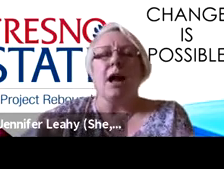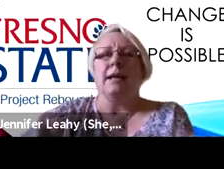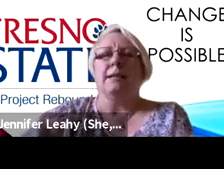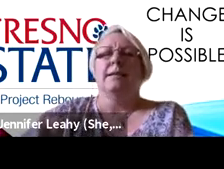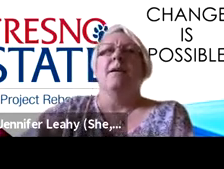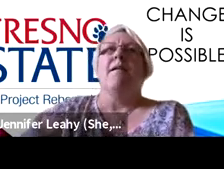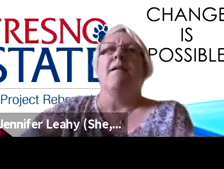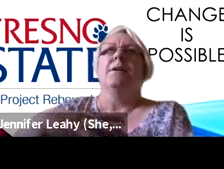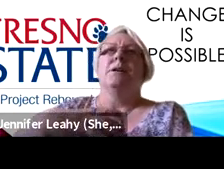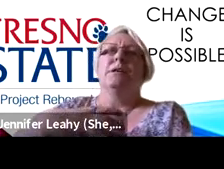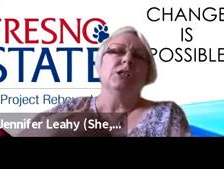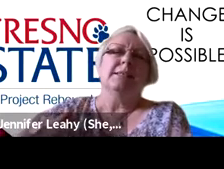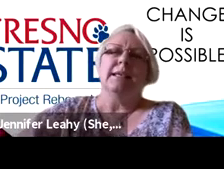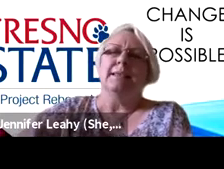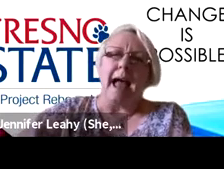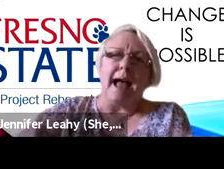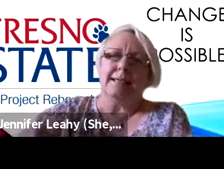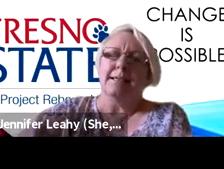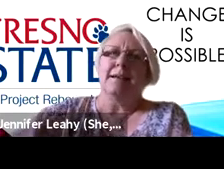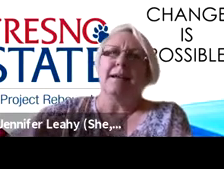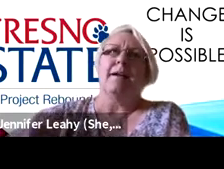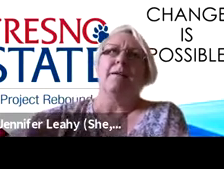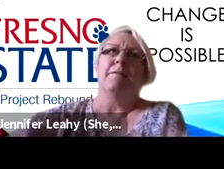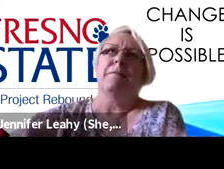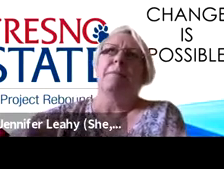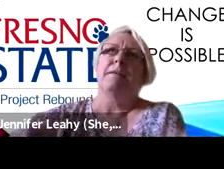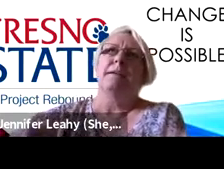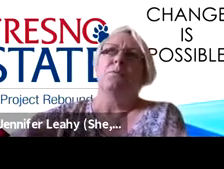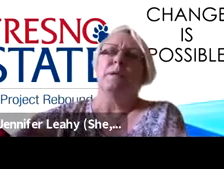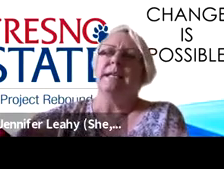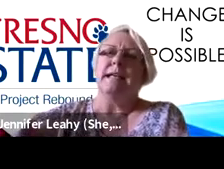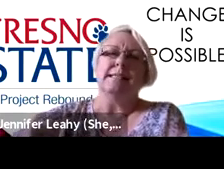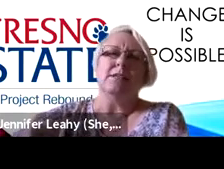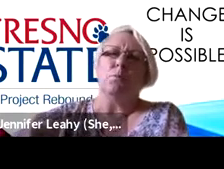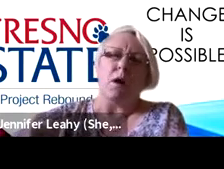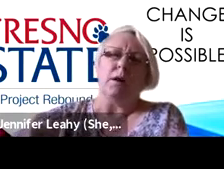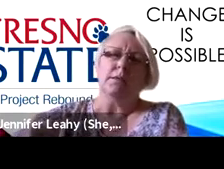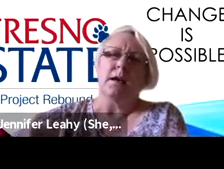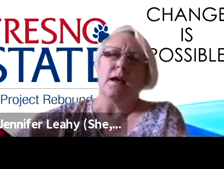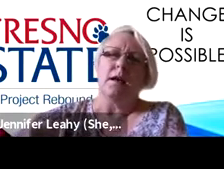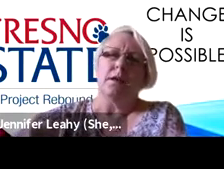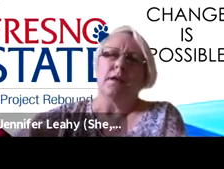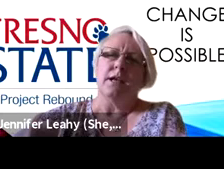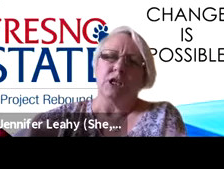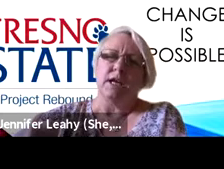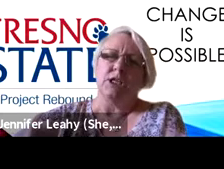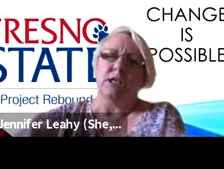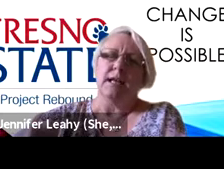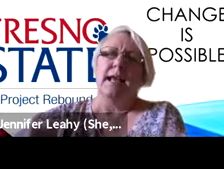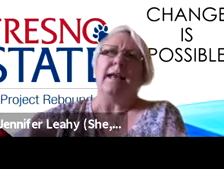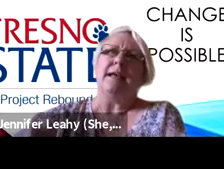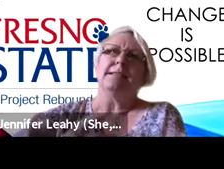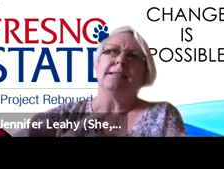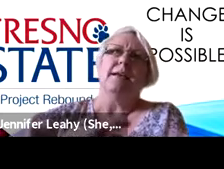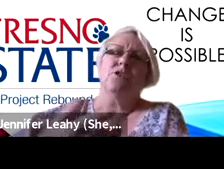I tried, it lacked a really essential part of